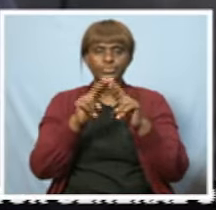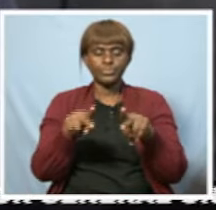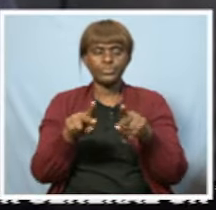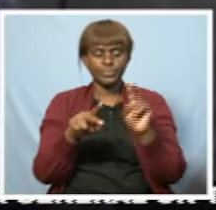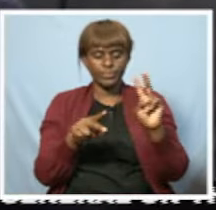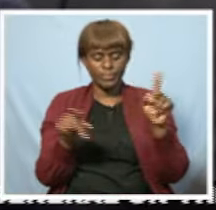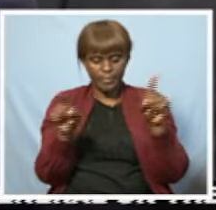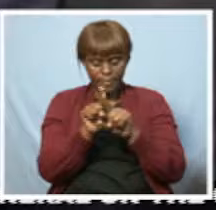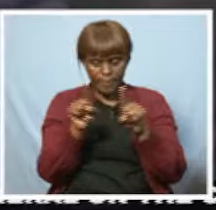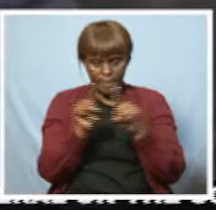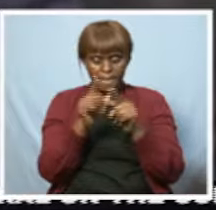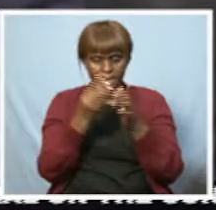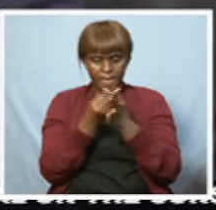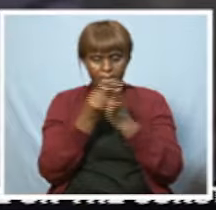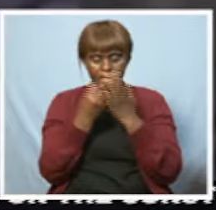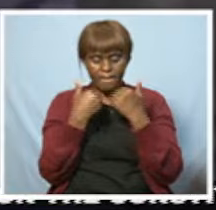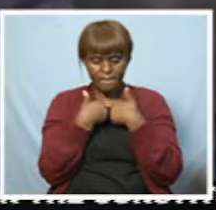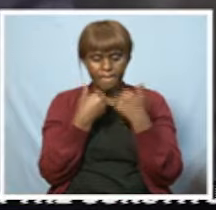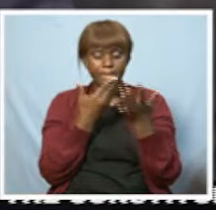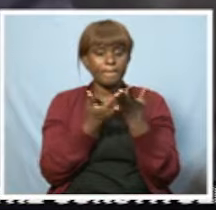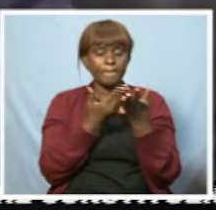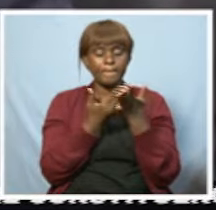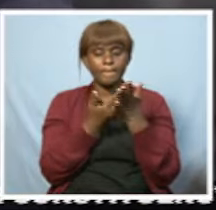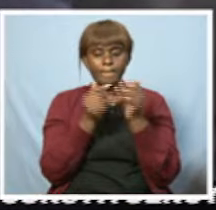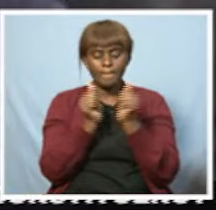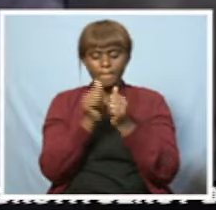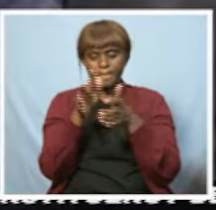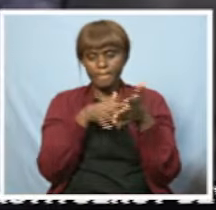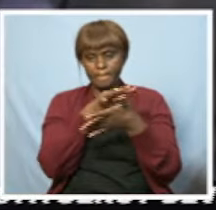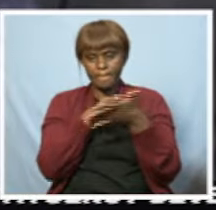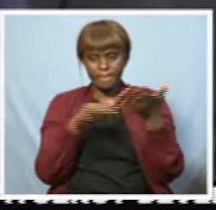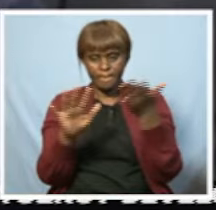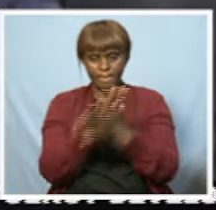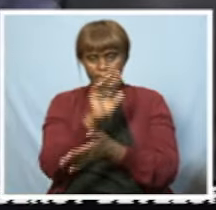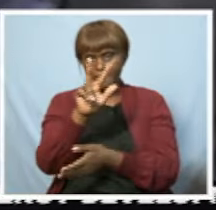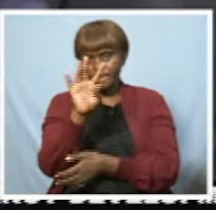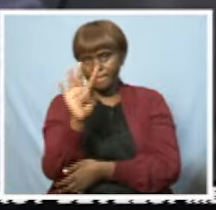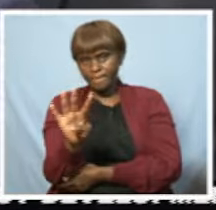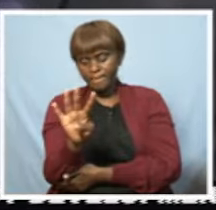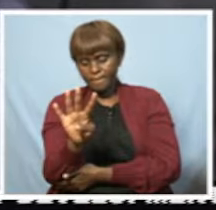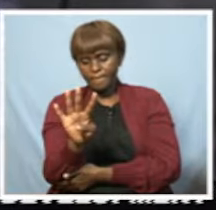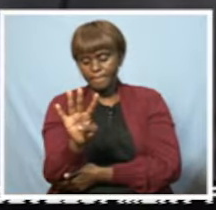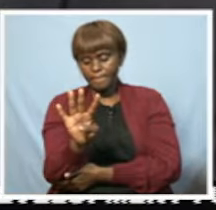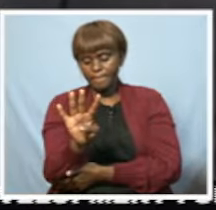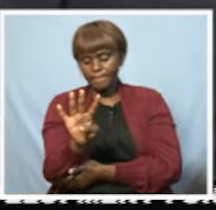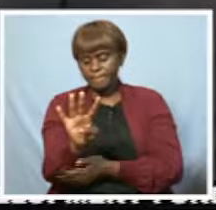The same amount, I think we have carried it with the ledger on page 34.